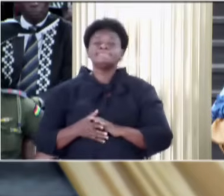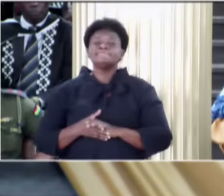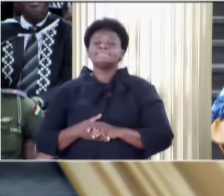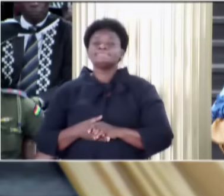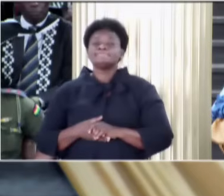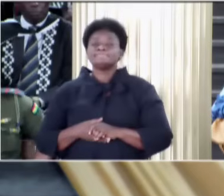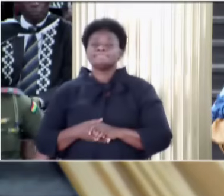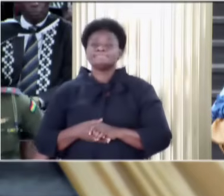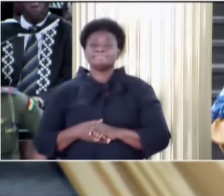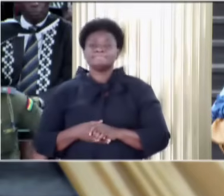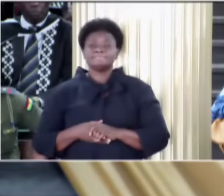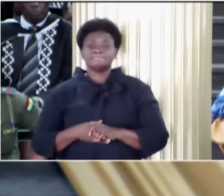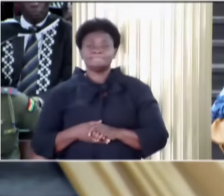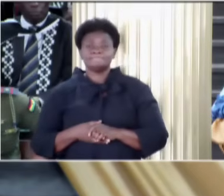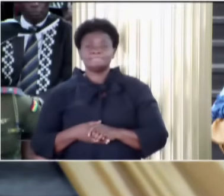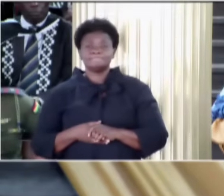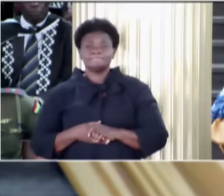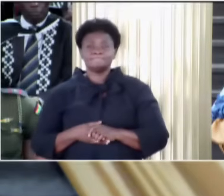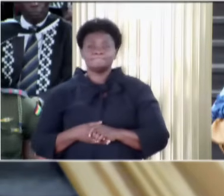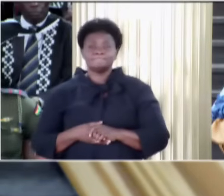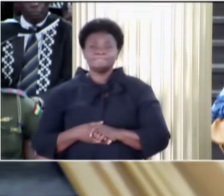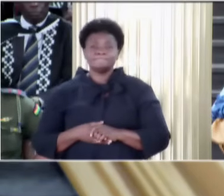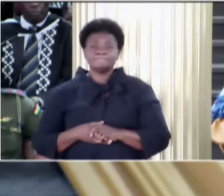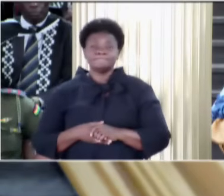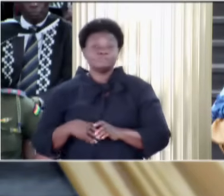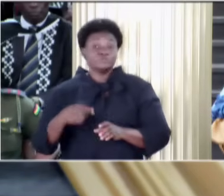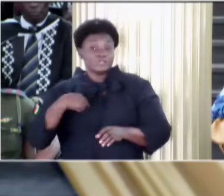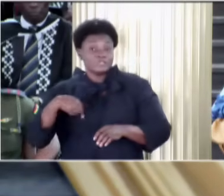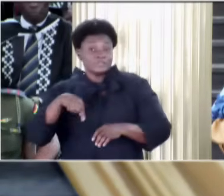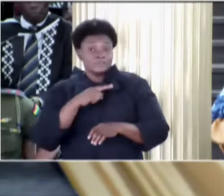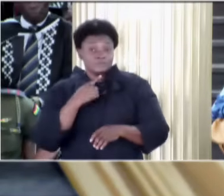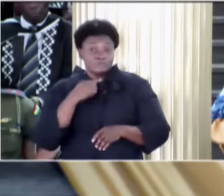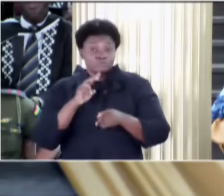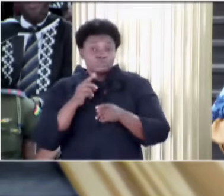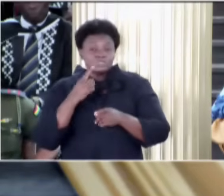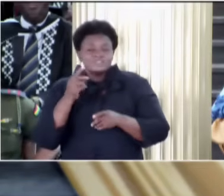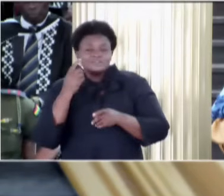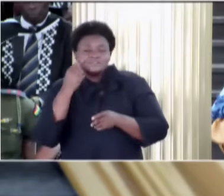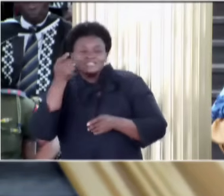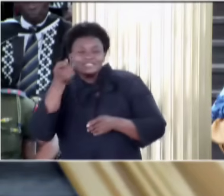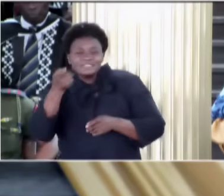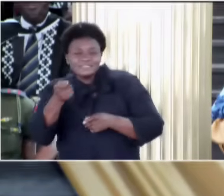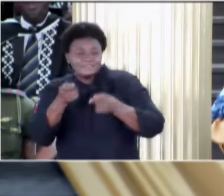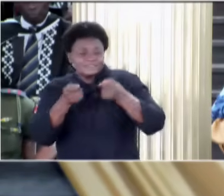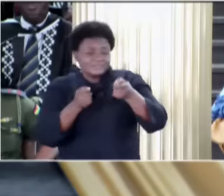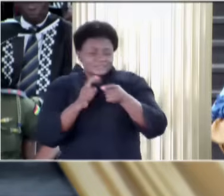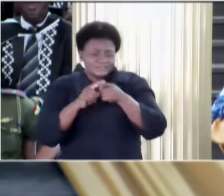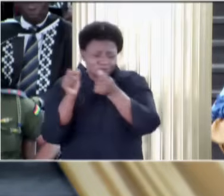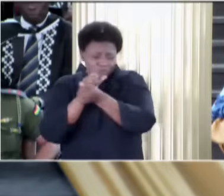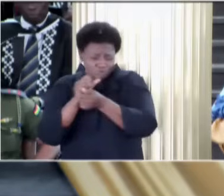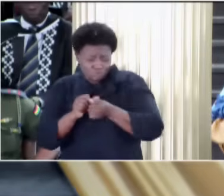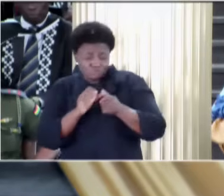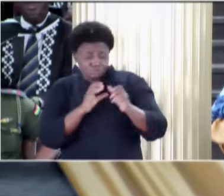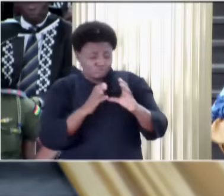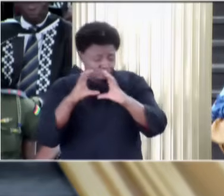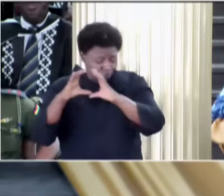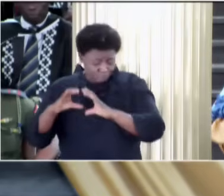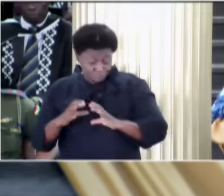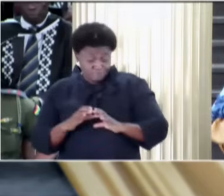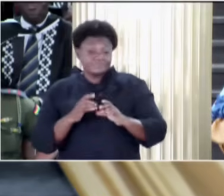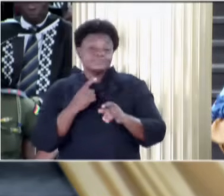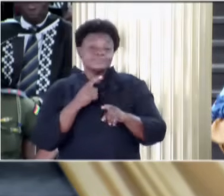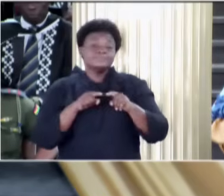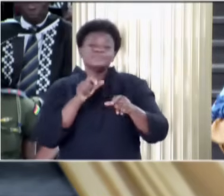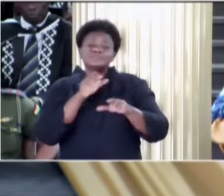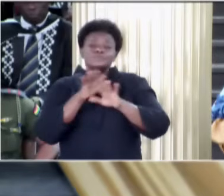Clear-eyed people are usually not the favorites because they see what the little foxes and the destroyers in our communities and societies do not